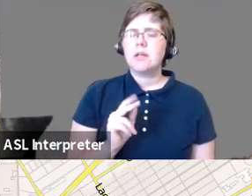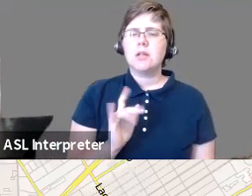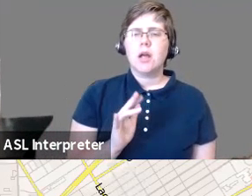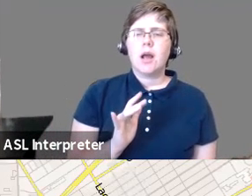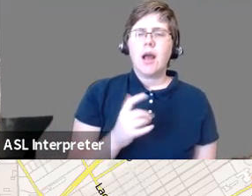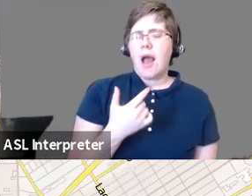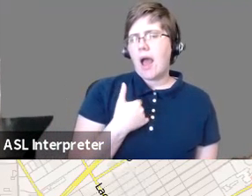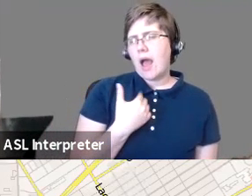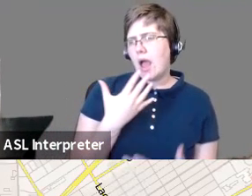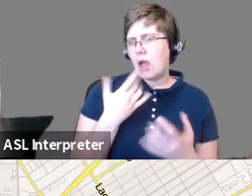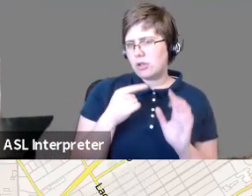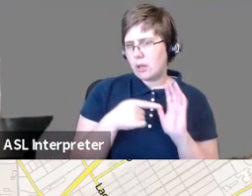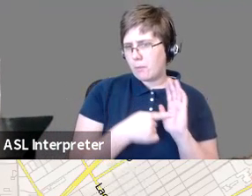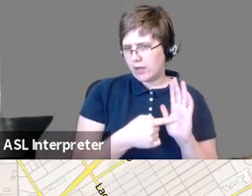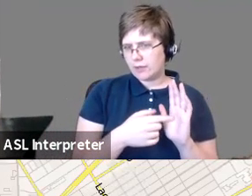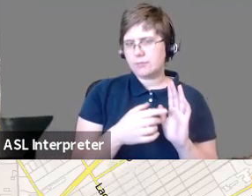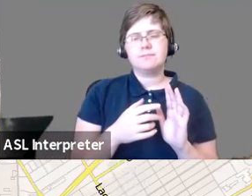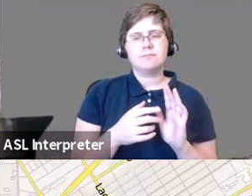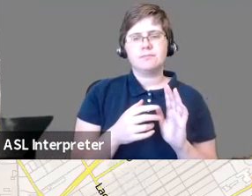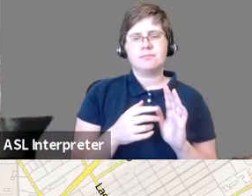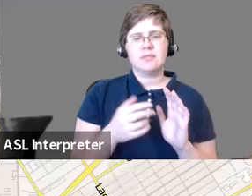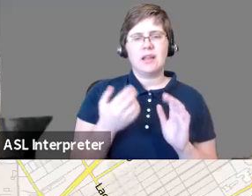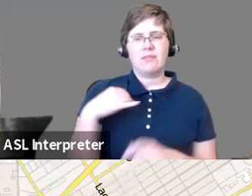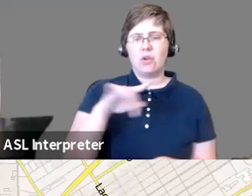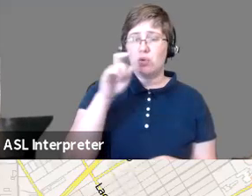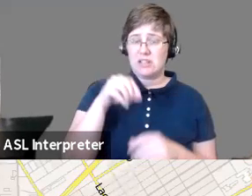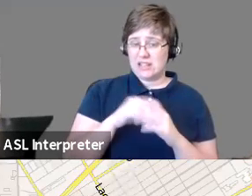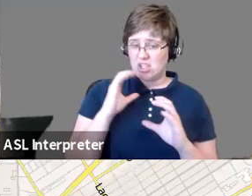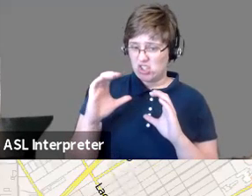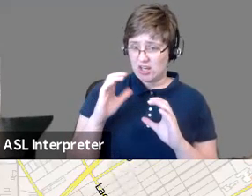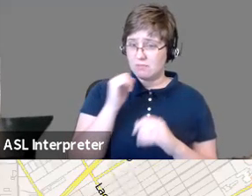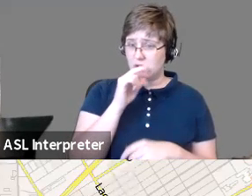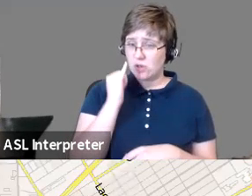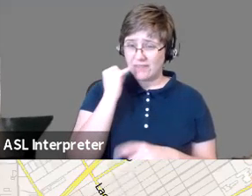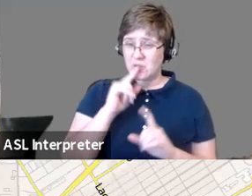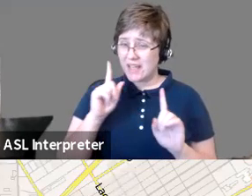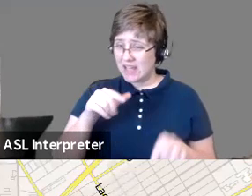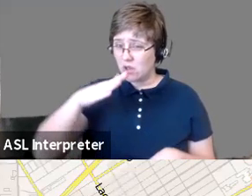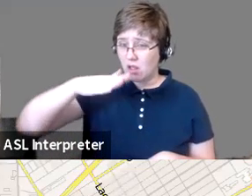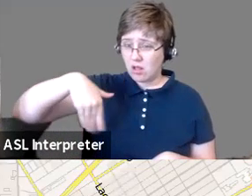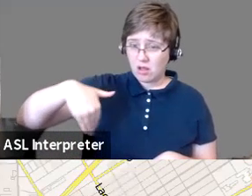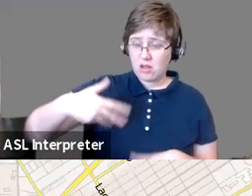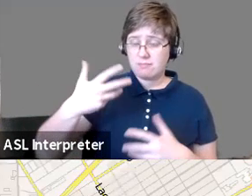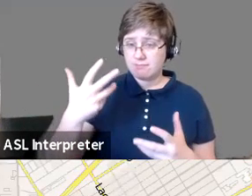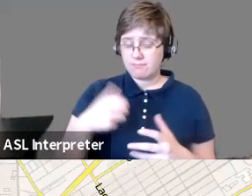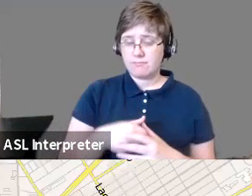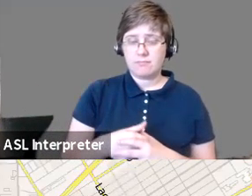I wanted to point out that there is a question in the chat. I'm not sure if it was answered or not.